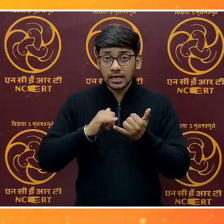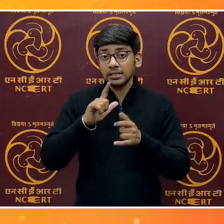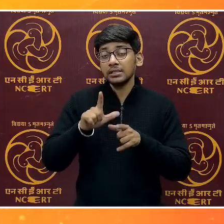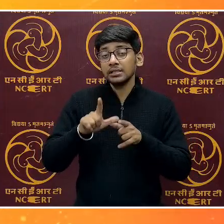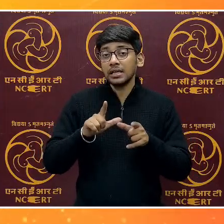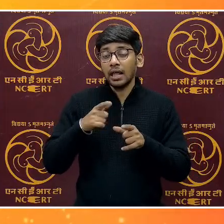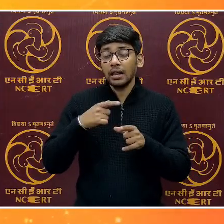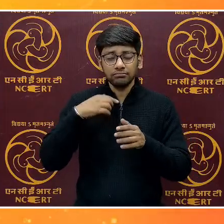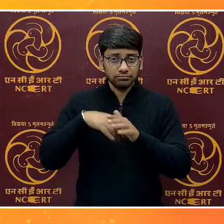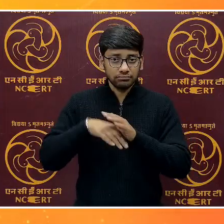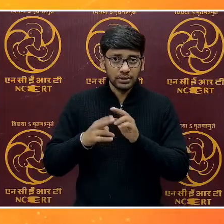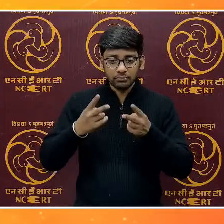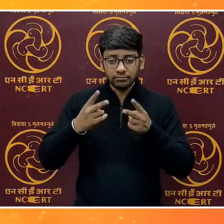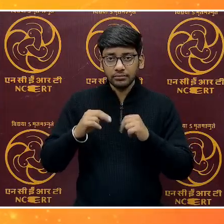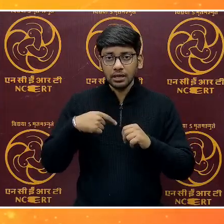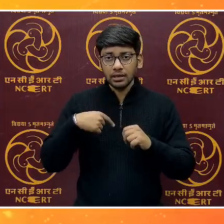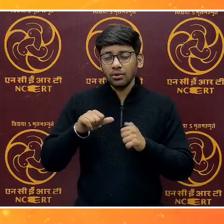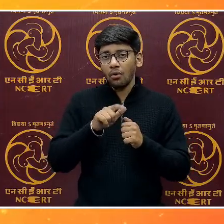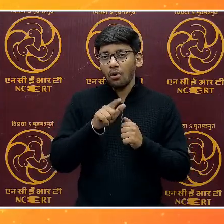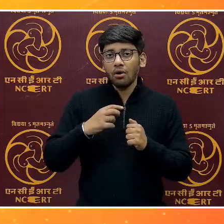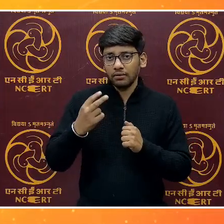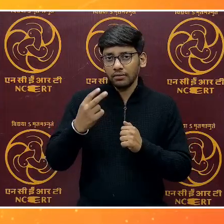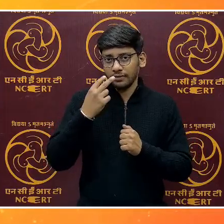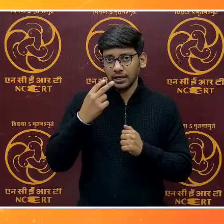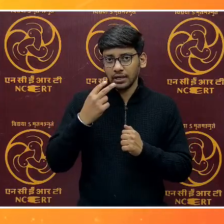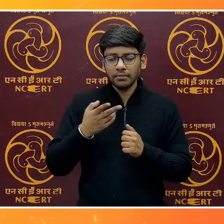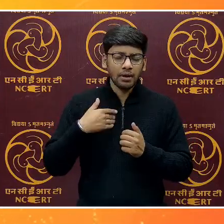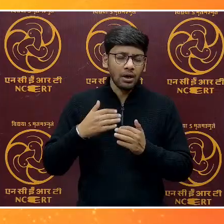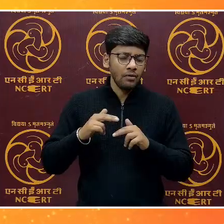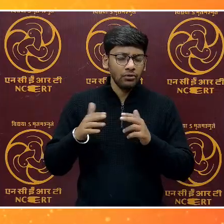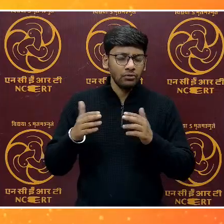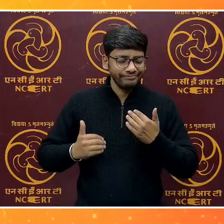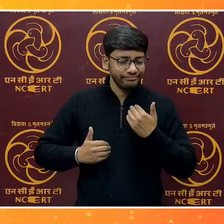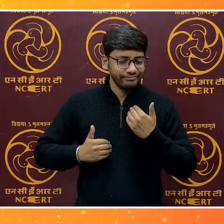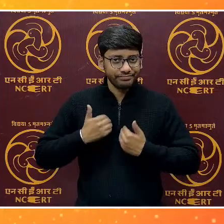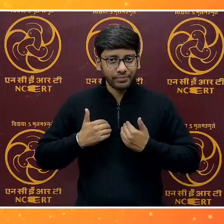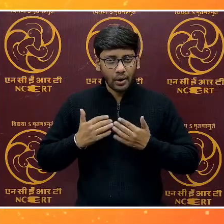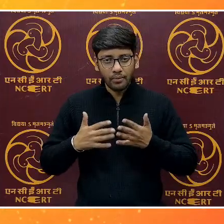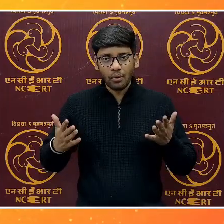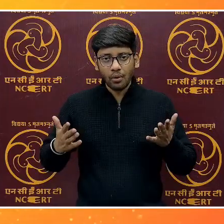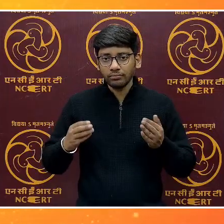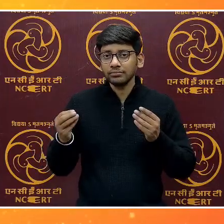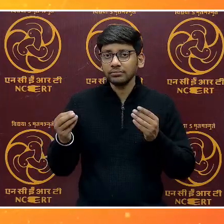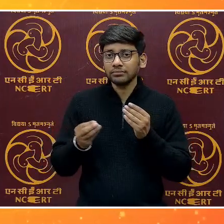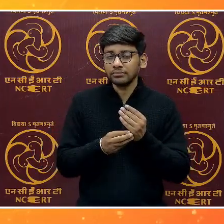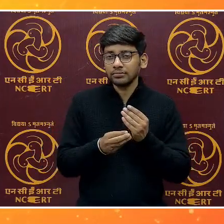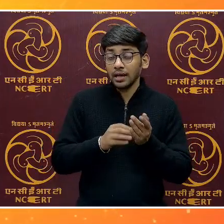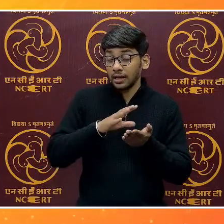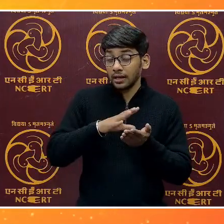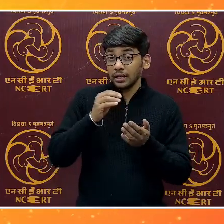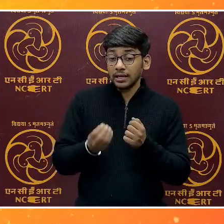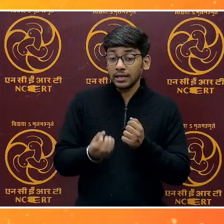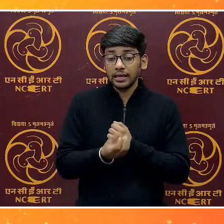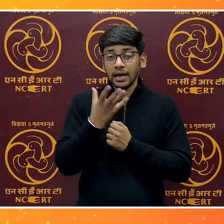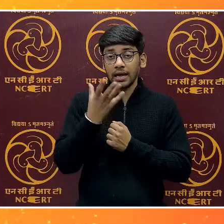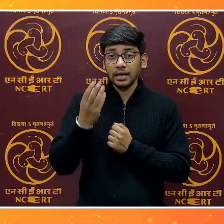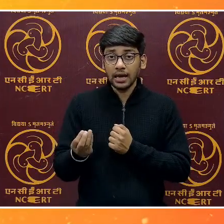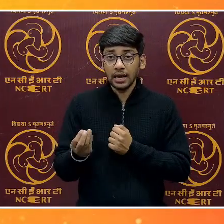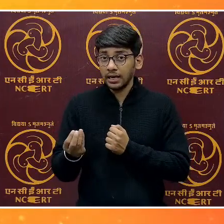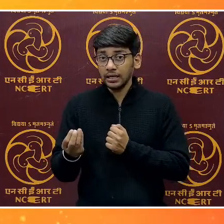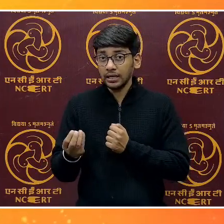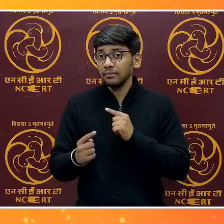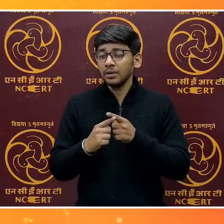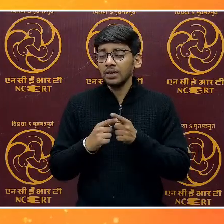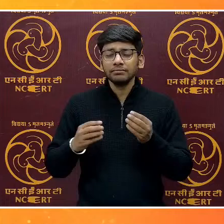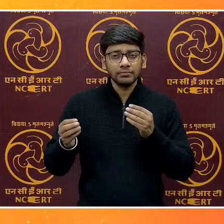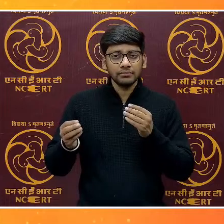much, Ashish. Well, my dear viewers, I really enjoyed the chapter. There's a lot that I learned about day and night. But you know what? I